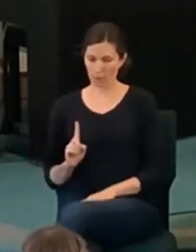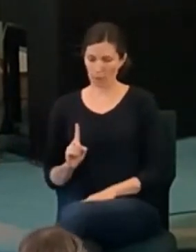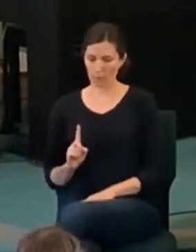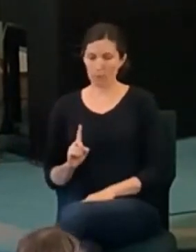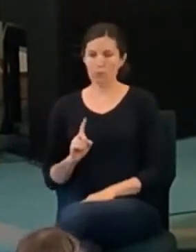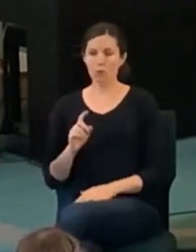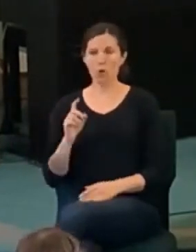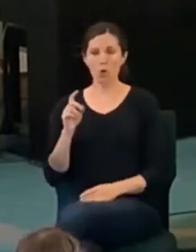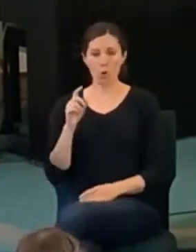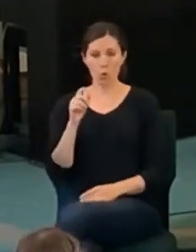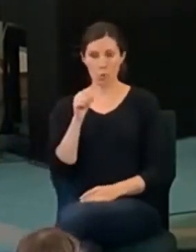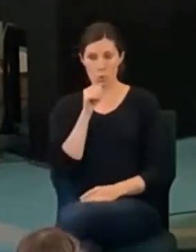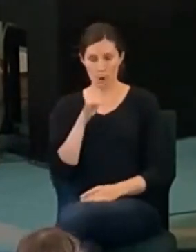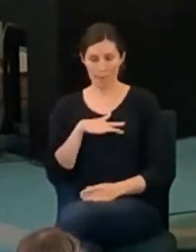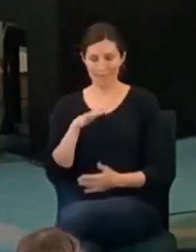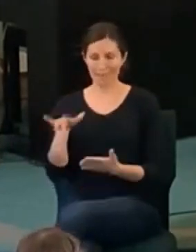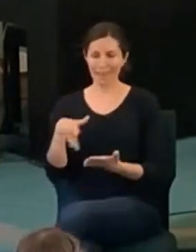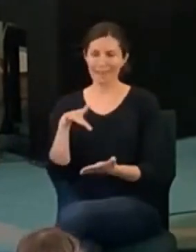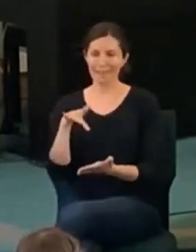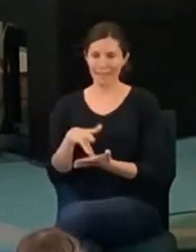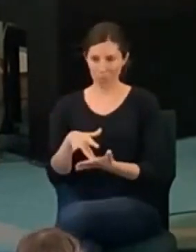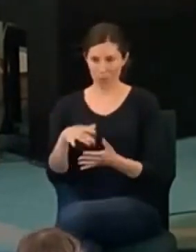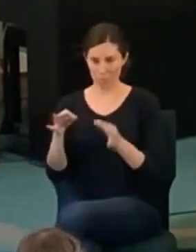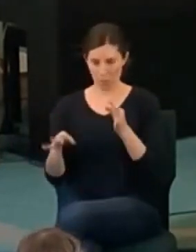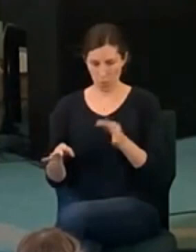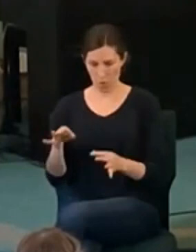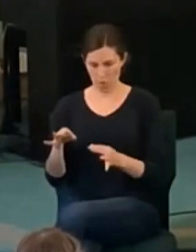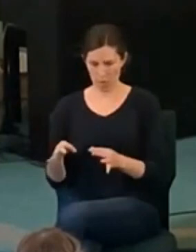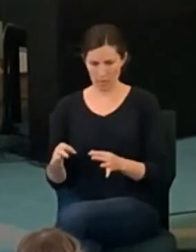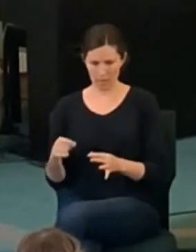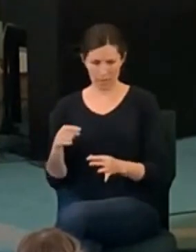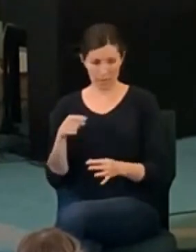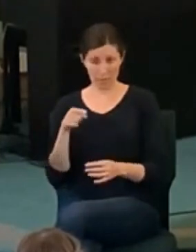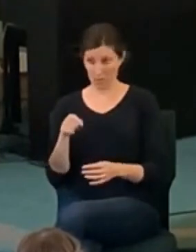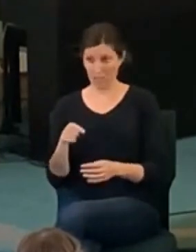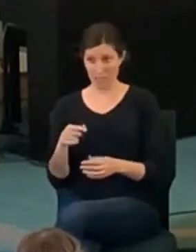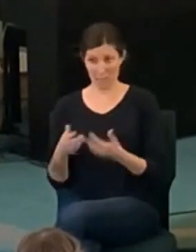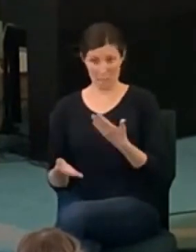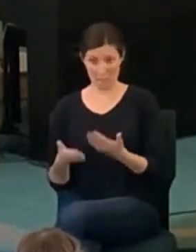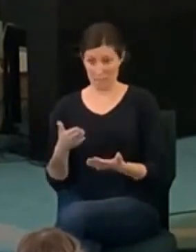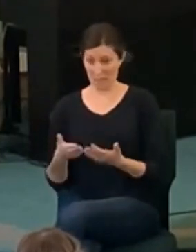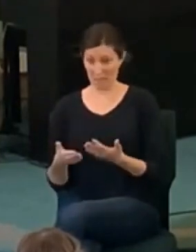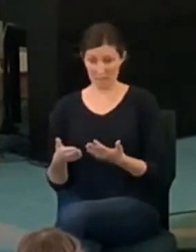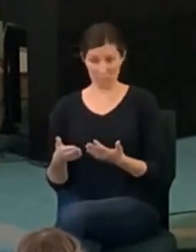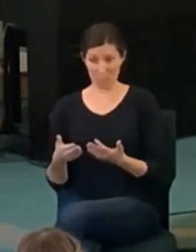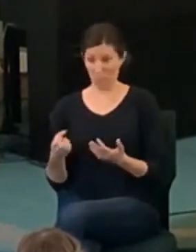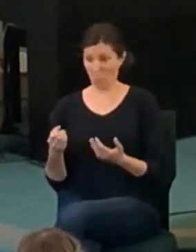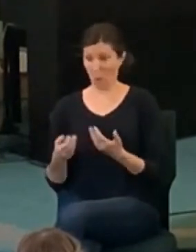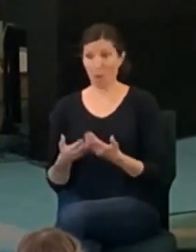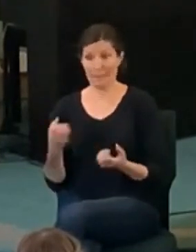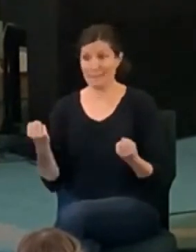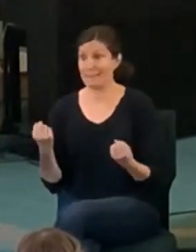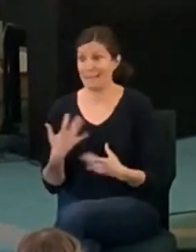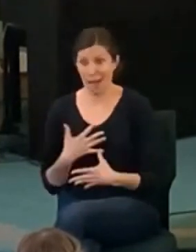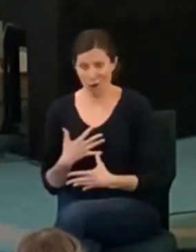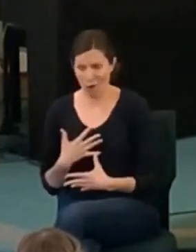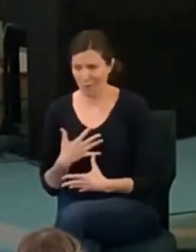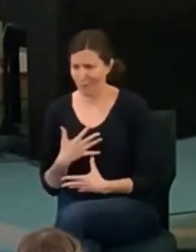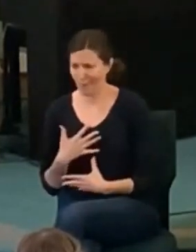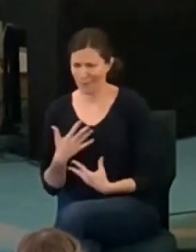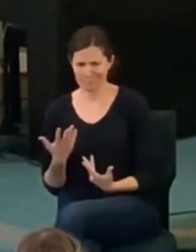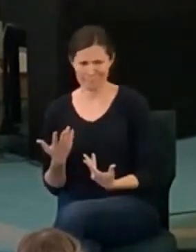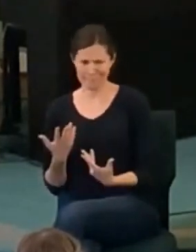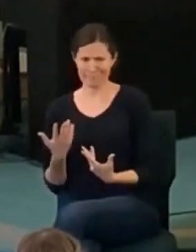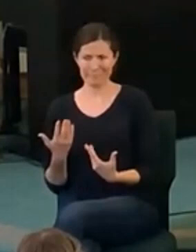these Pharisees and scribes bring this woman, and they put her right in the middle of the temple so everyone can